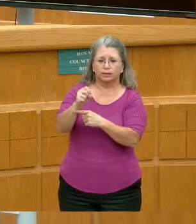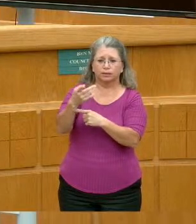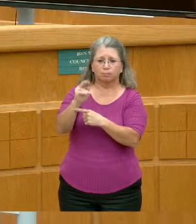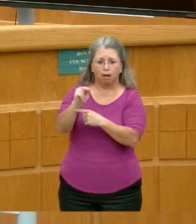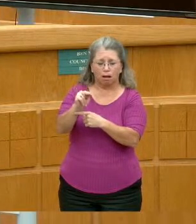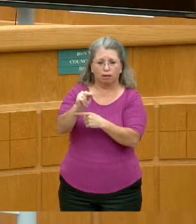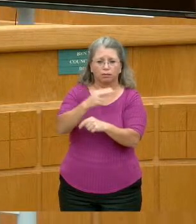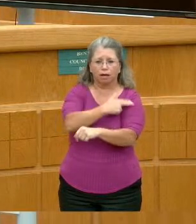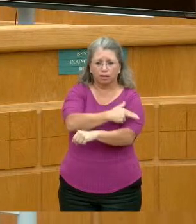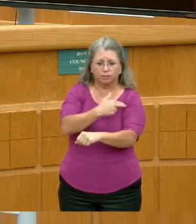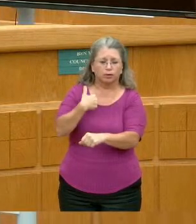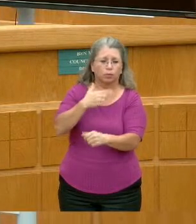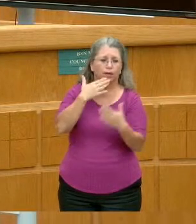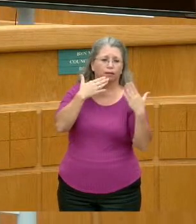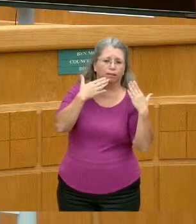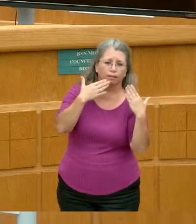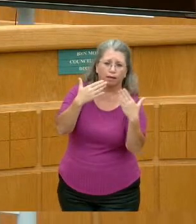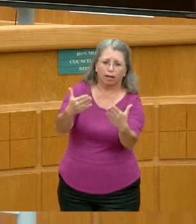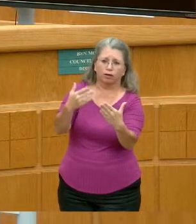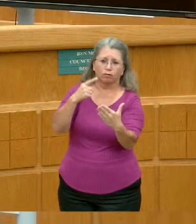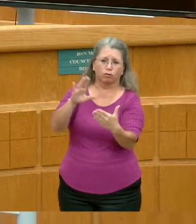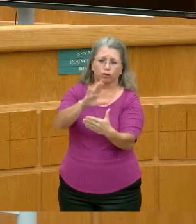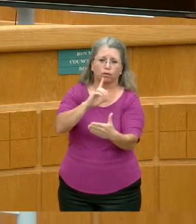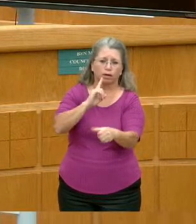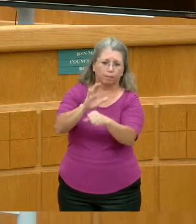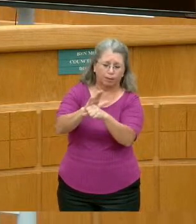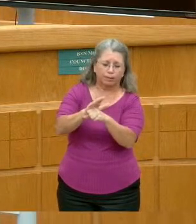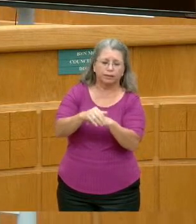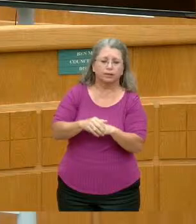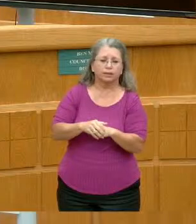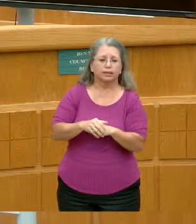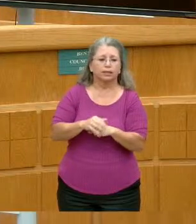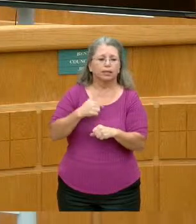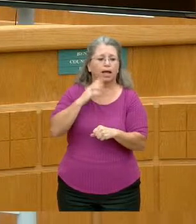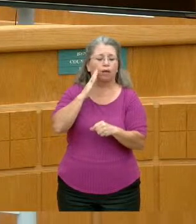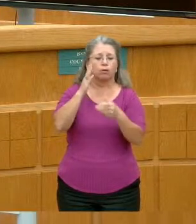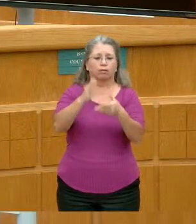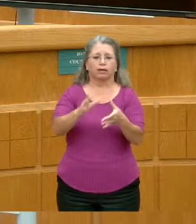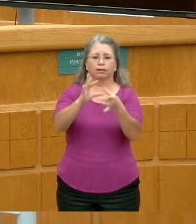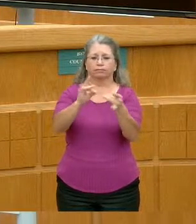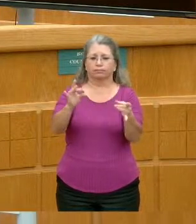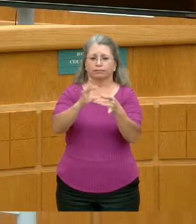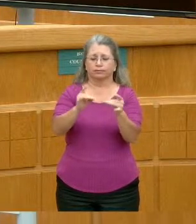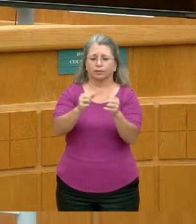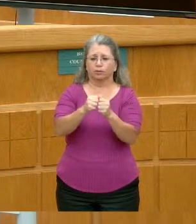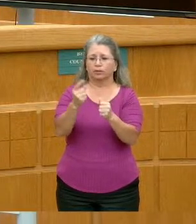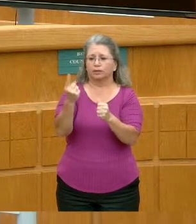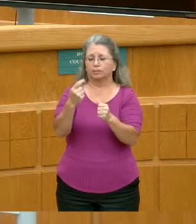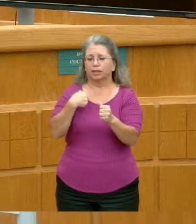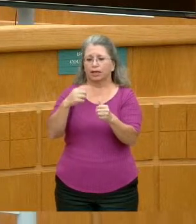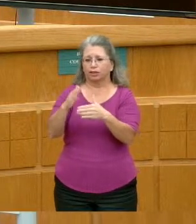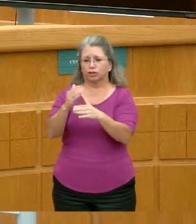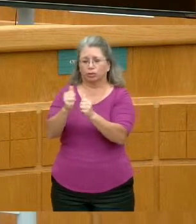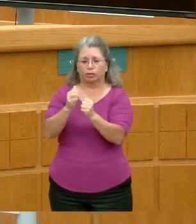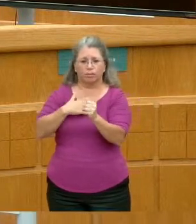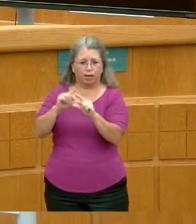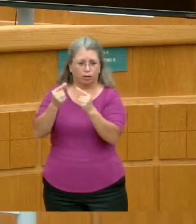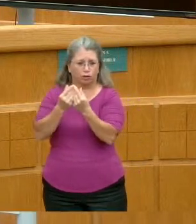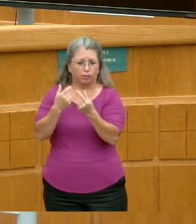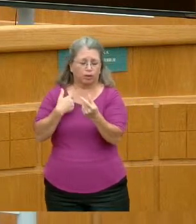you for your commitment. And I'll leave you with something I shared with our group. We get up every morning at